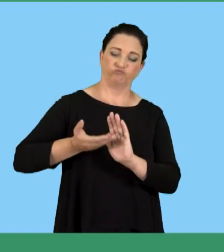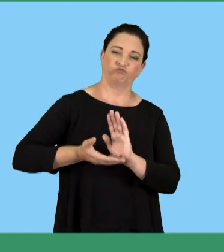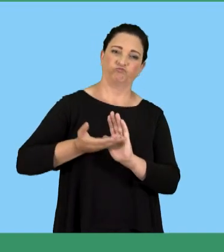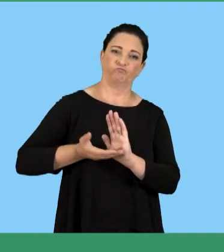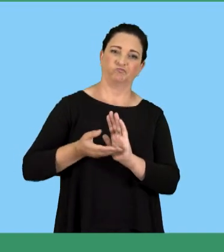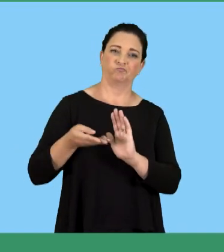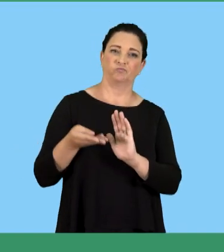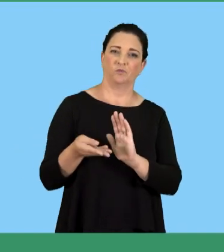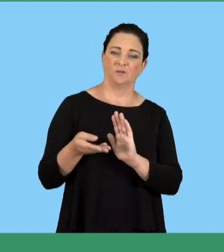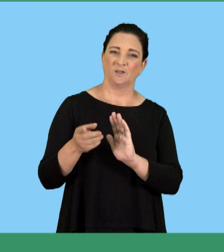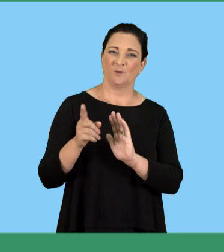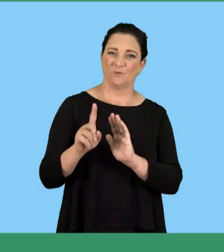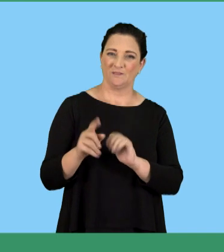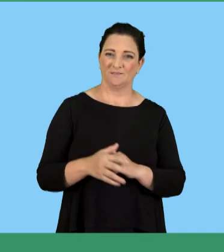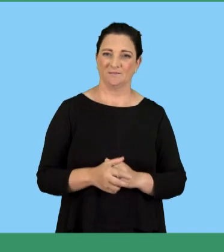promote